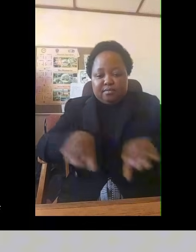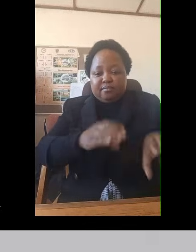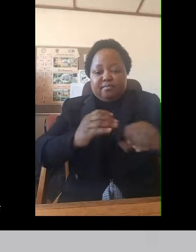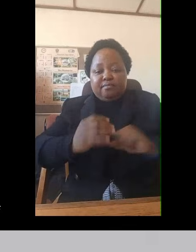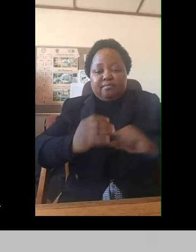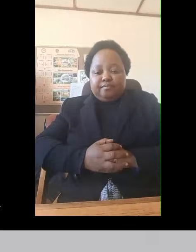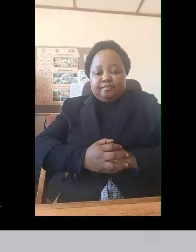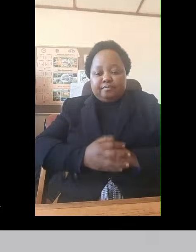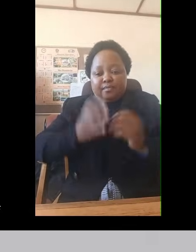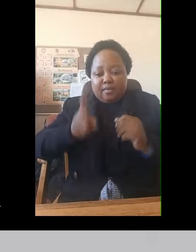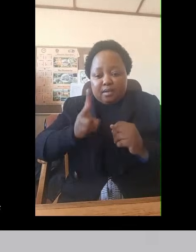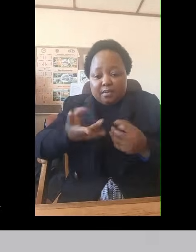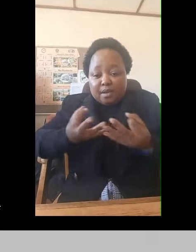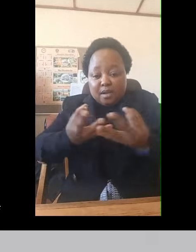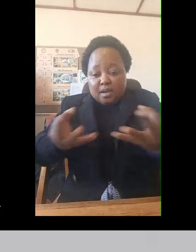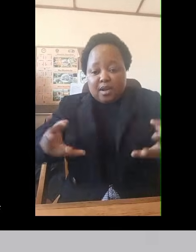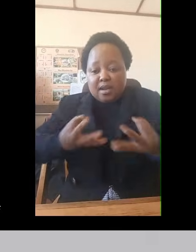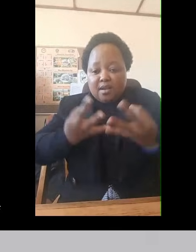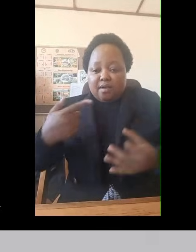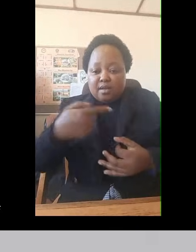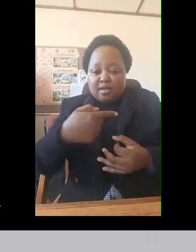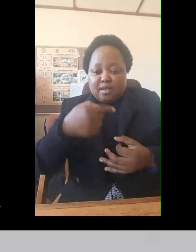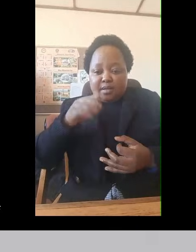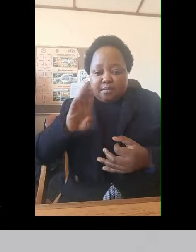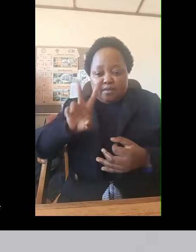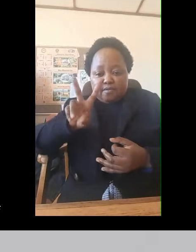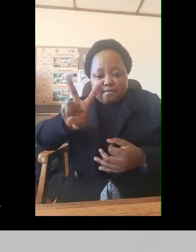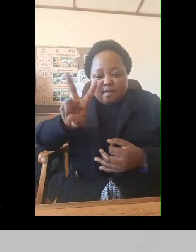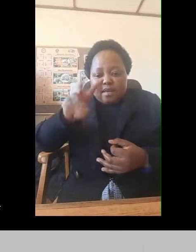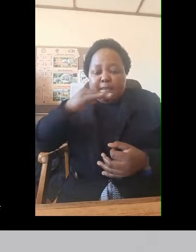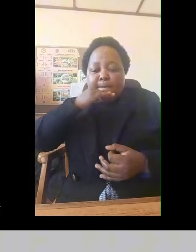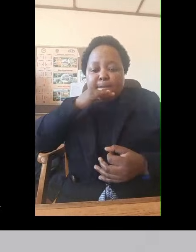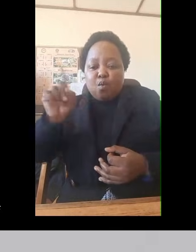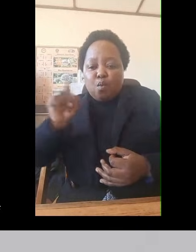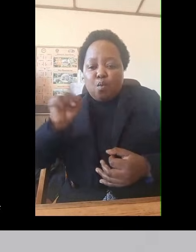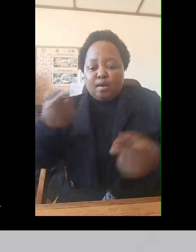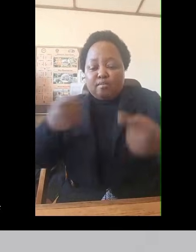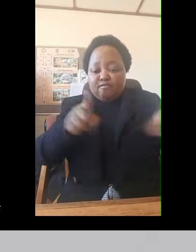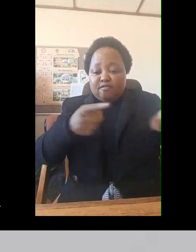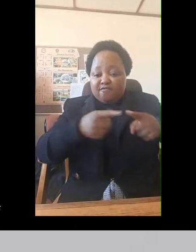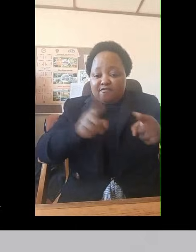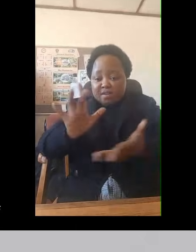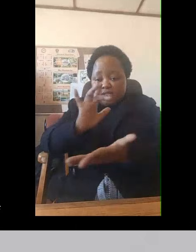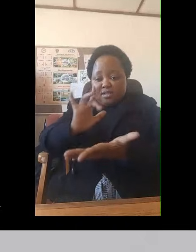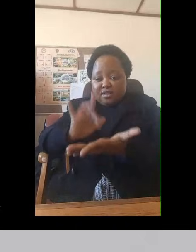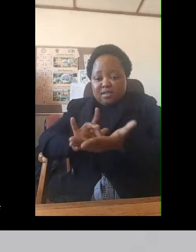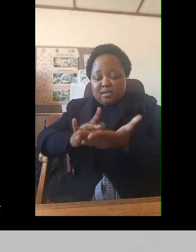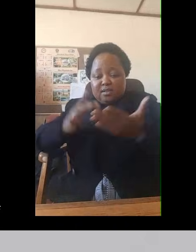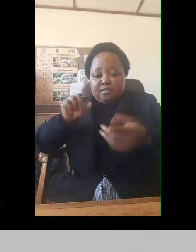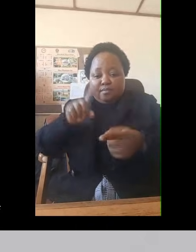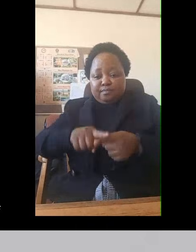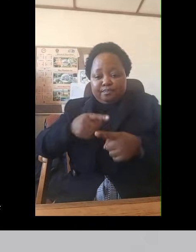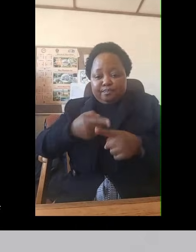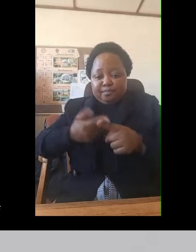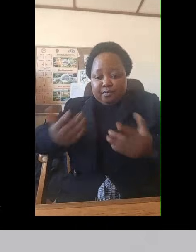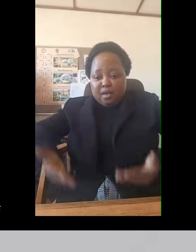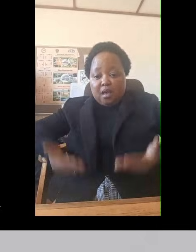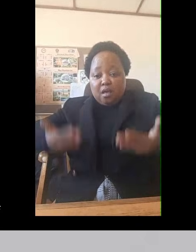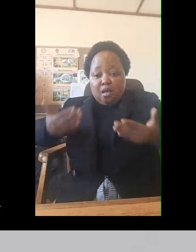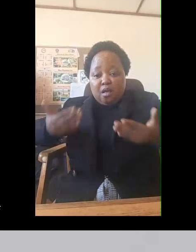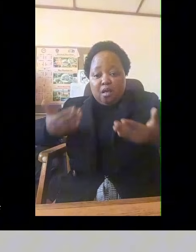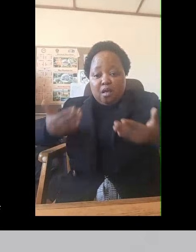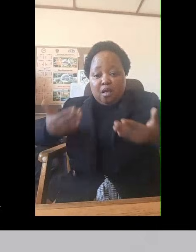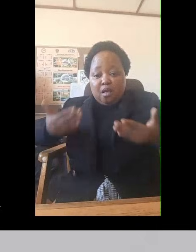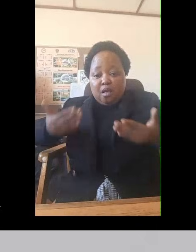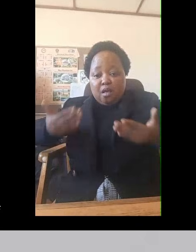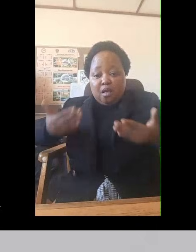Clarify what GBV mainstreaming means across different sectors, health, agric,